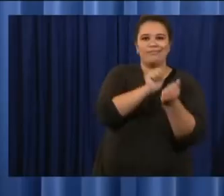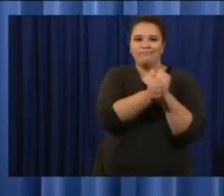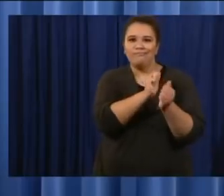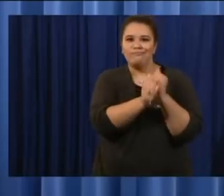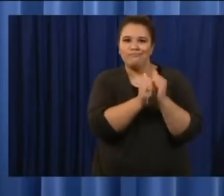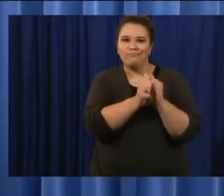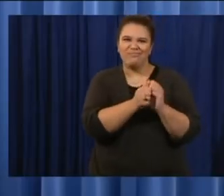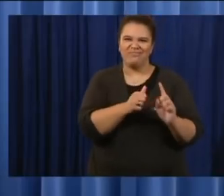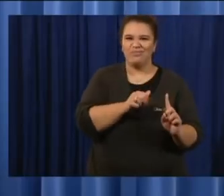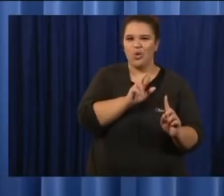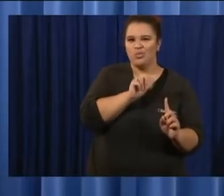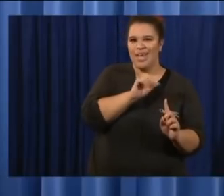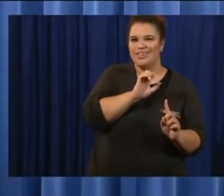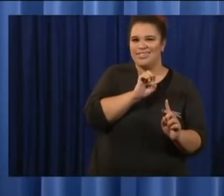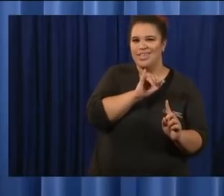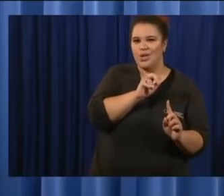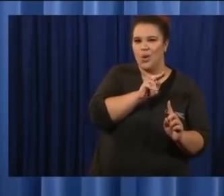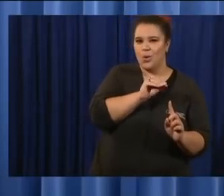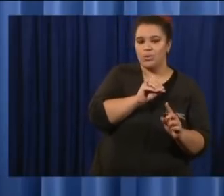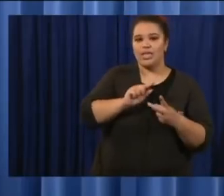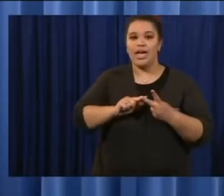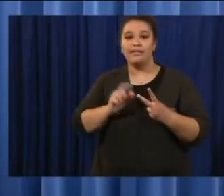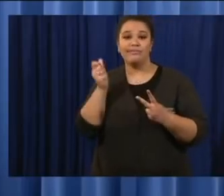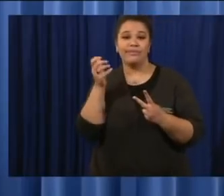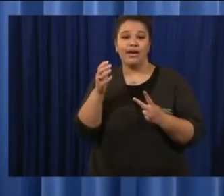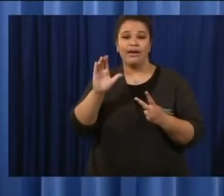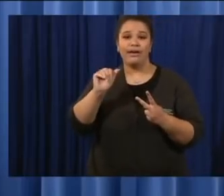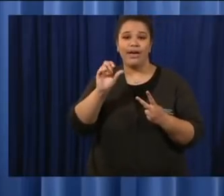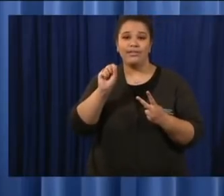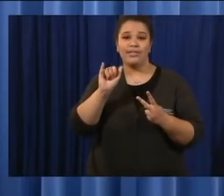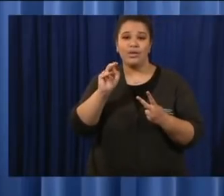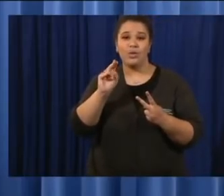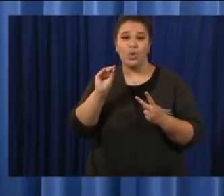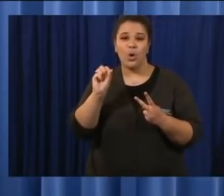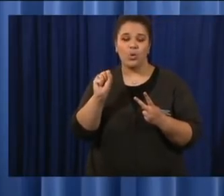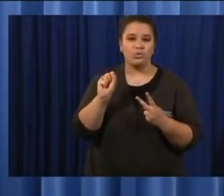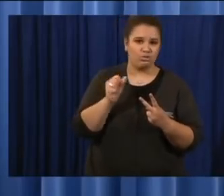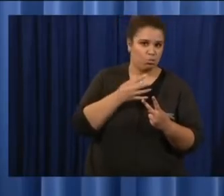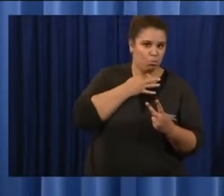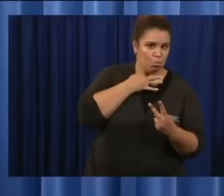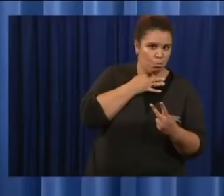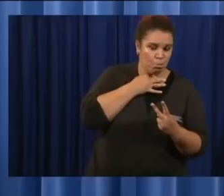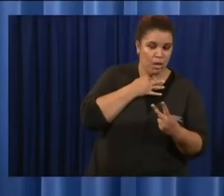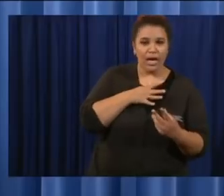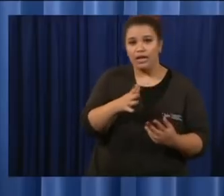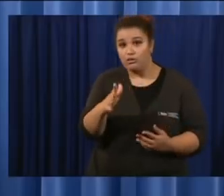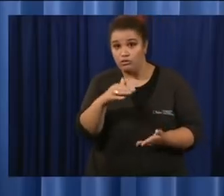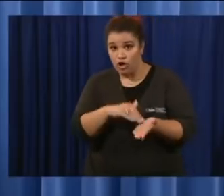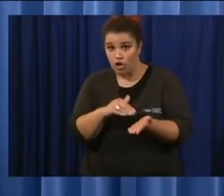that? And then, Governor Acton, are you satisfied? Are you comfortable with this rate of return?